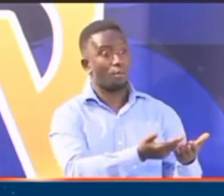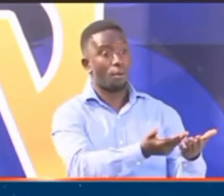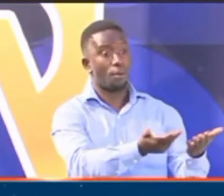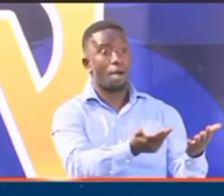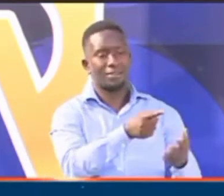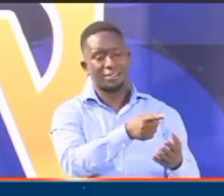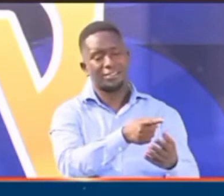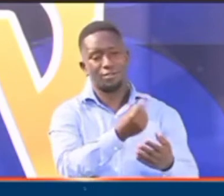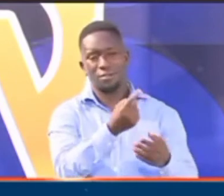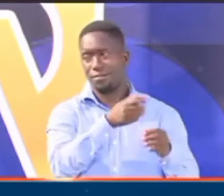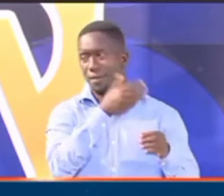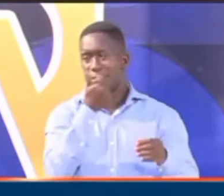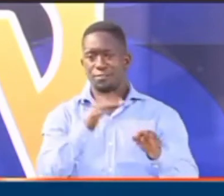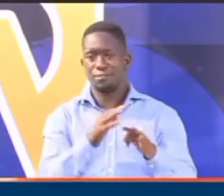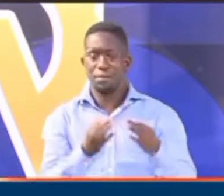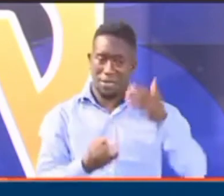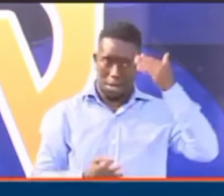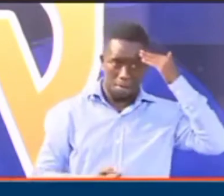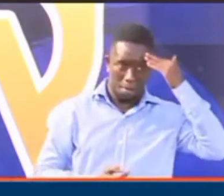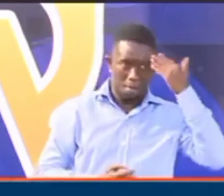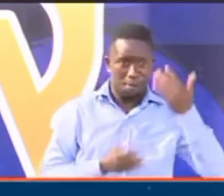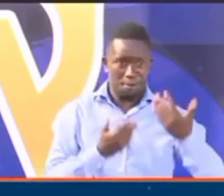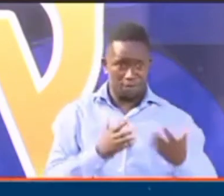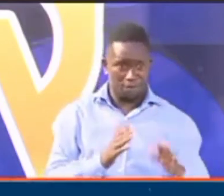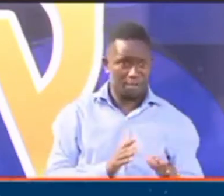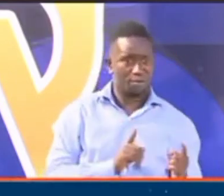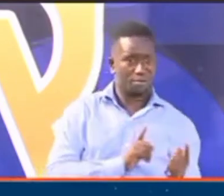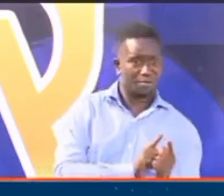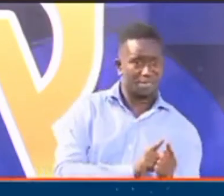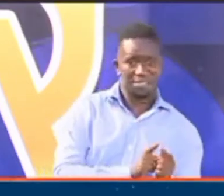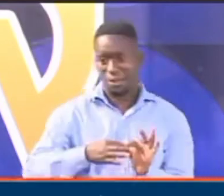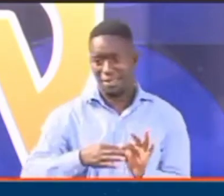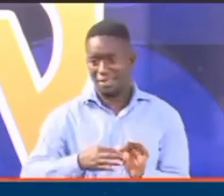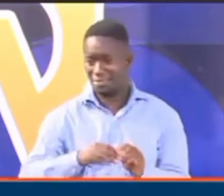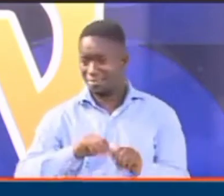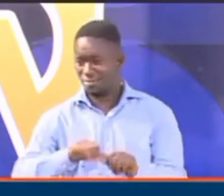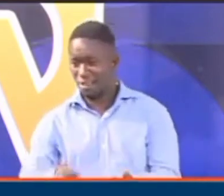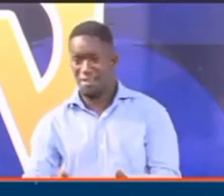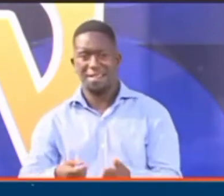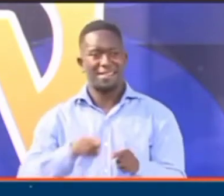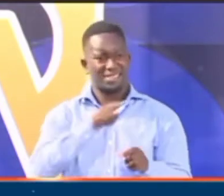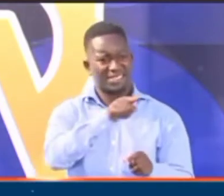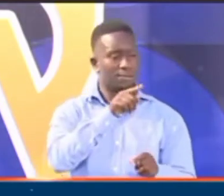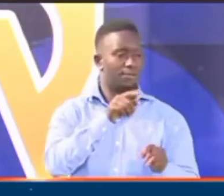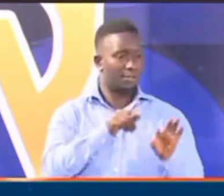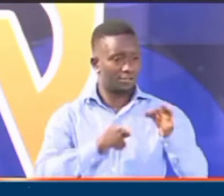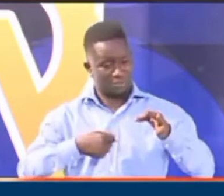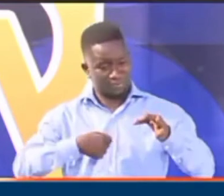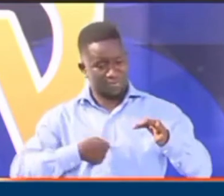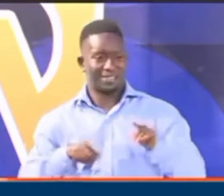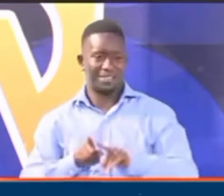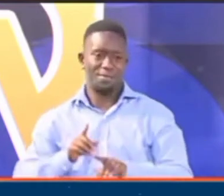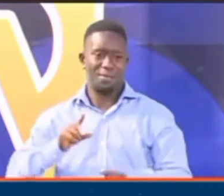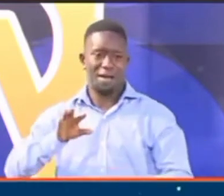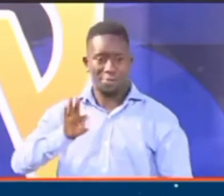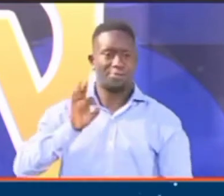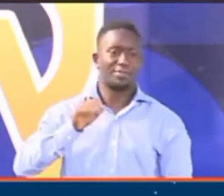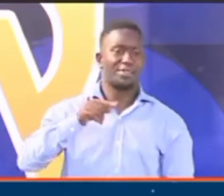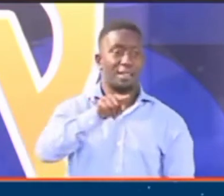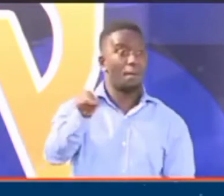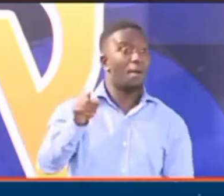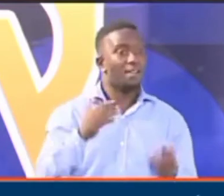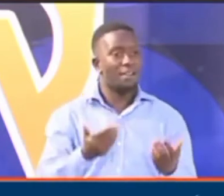best family I'll ever know. We met, we connected, I chose them and they chose me. No predestined relation or